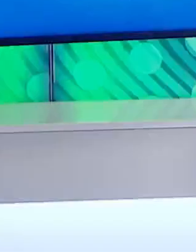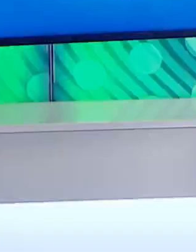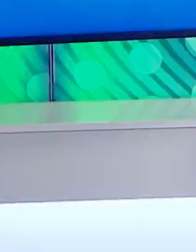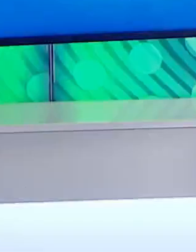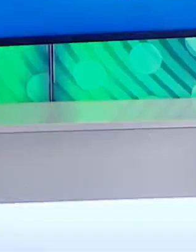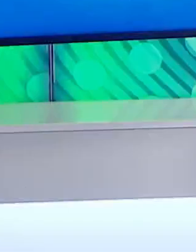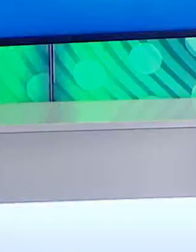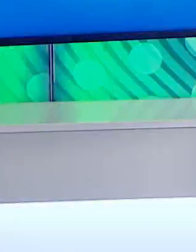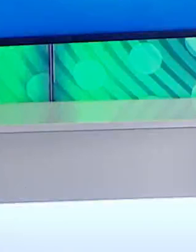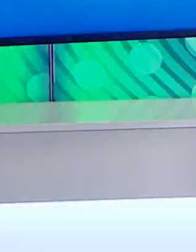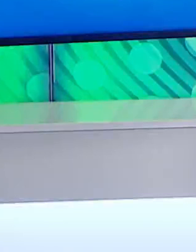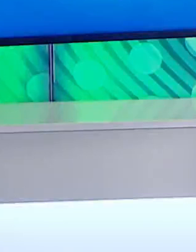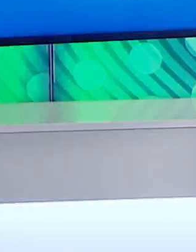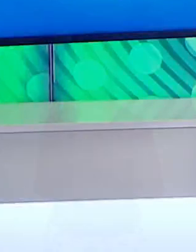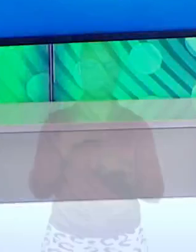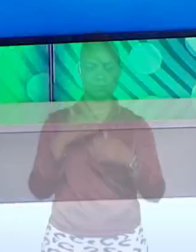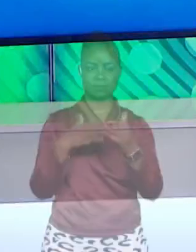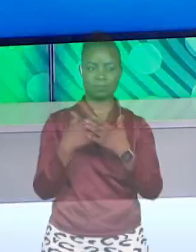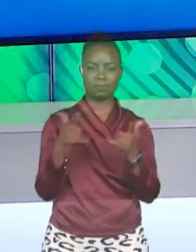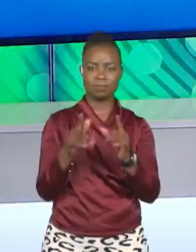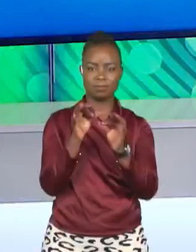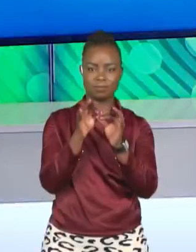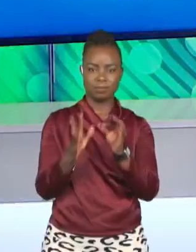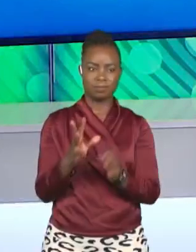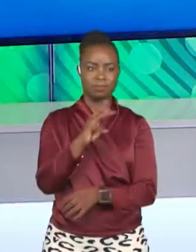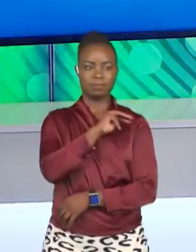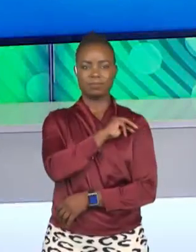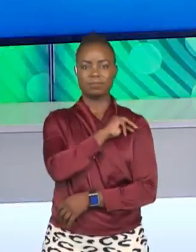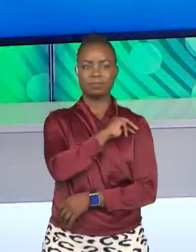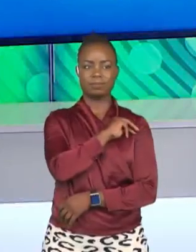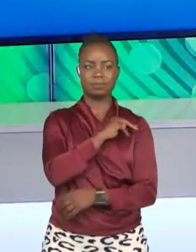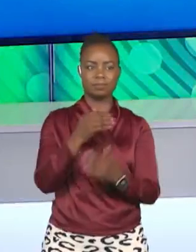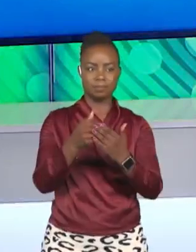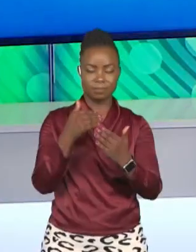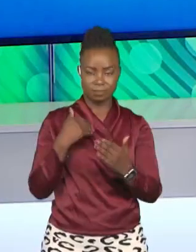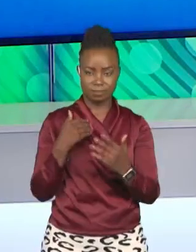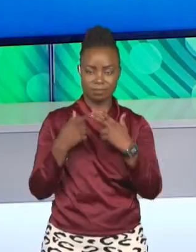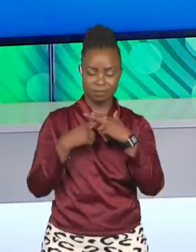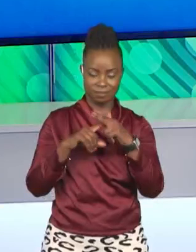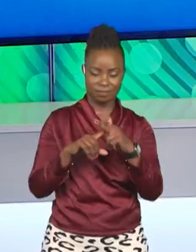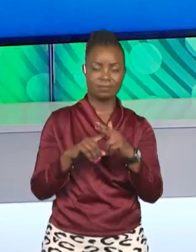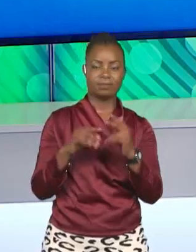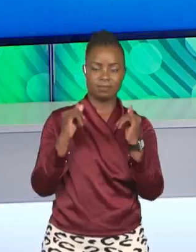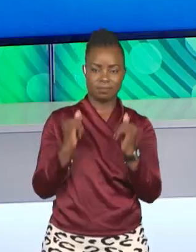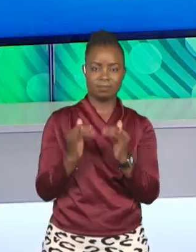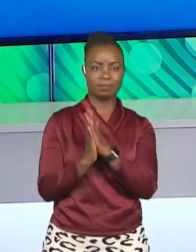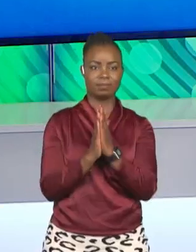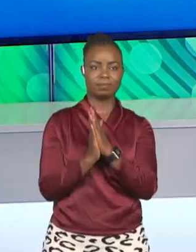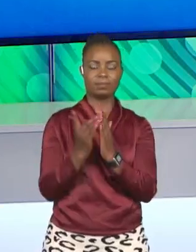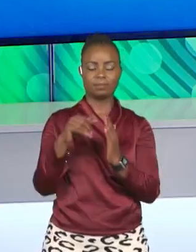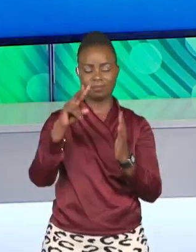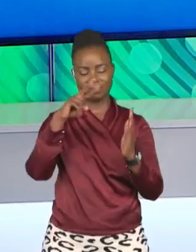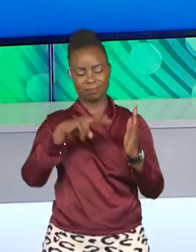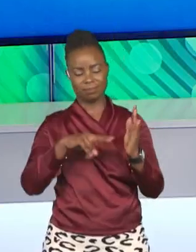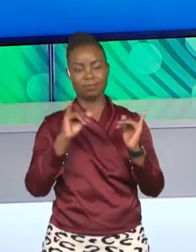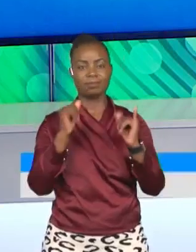I'm Lenny Rashid, and our sign language interpreter is Monica Mwangi. Before we get into the main stories, let's take a look at the news that